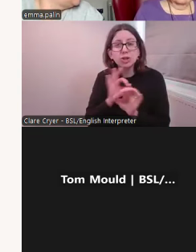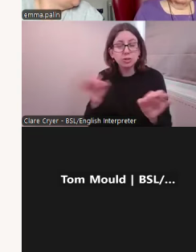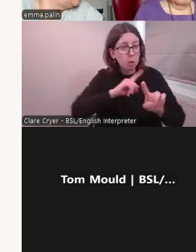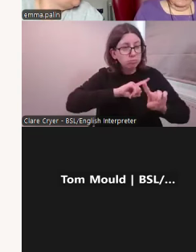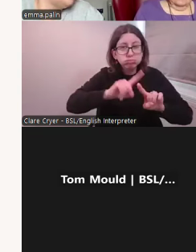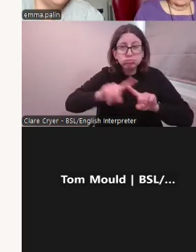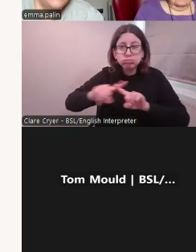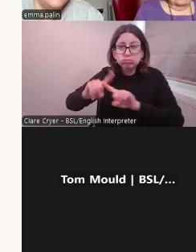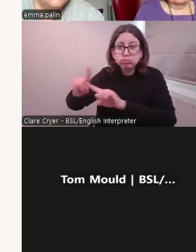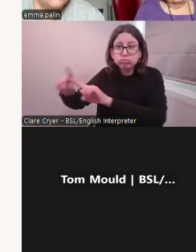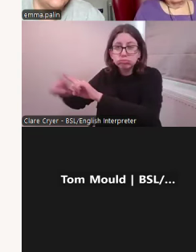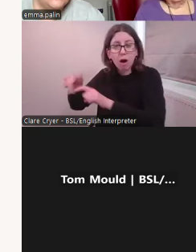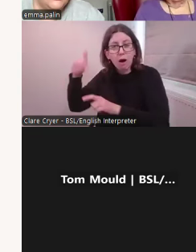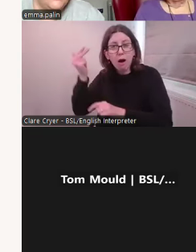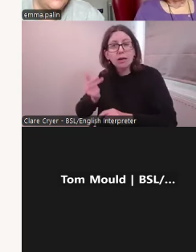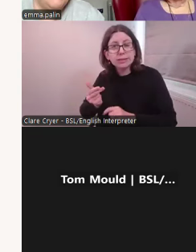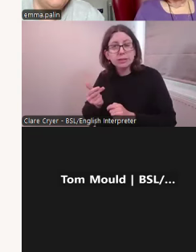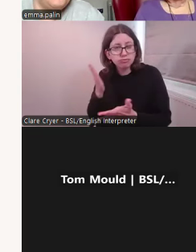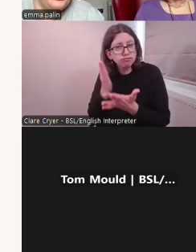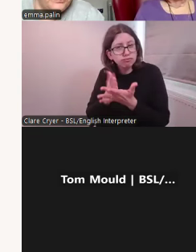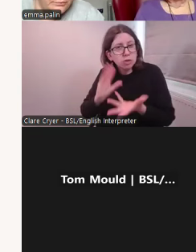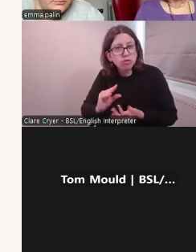eclectic group of individuals.